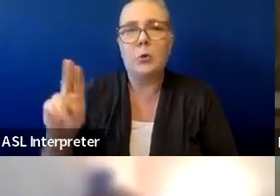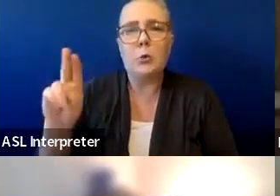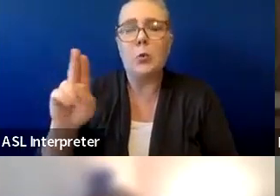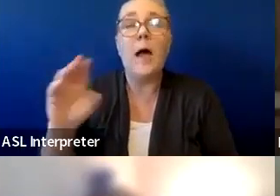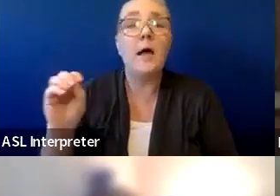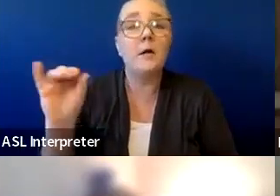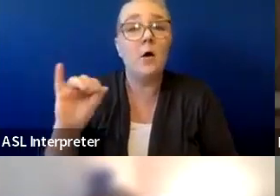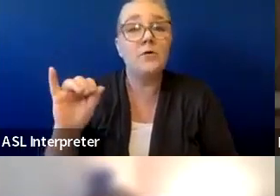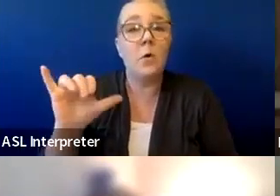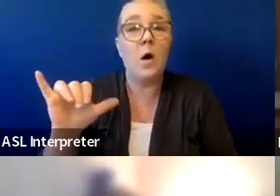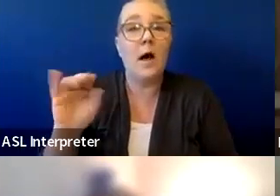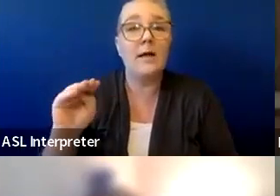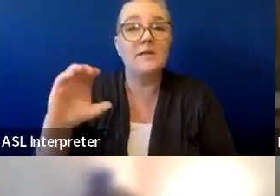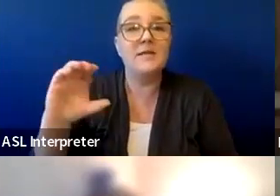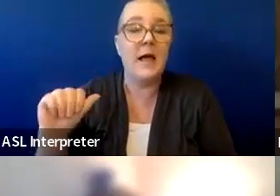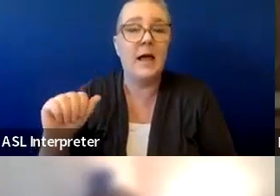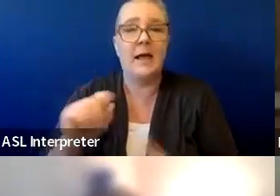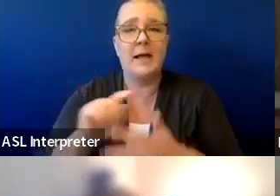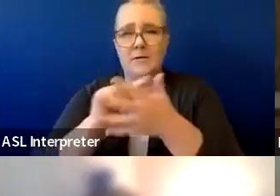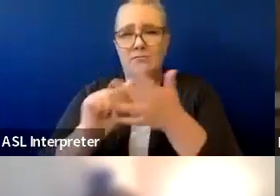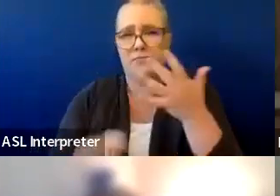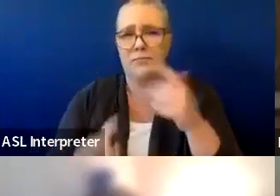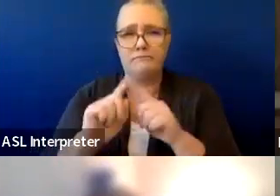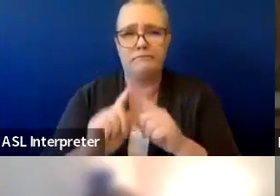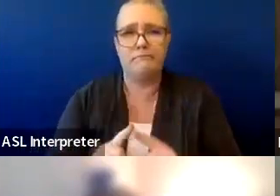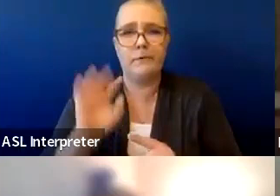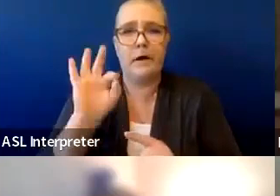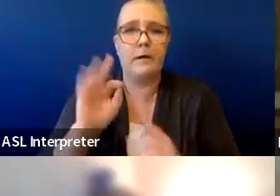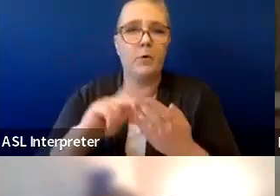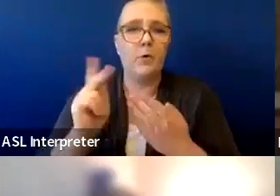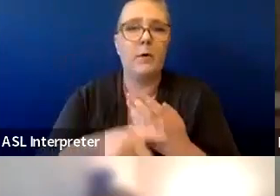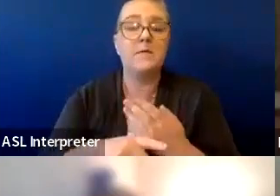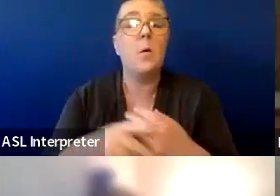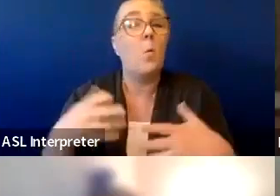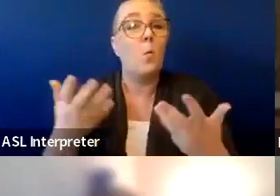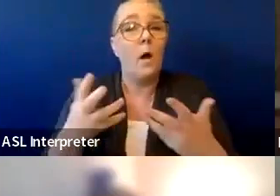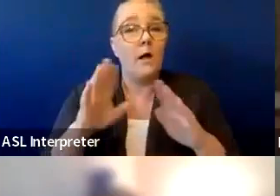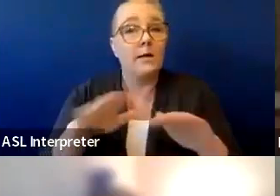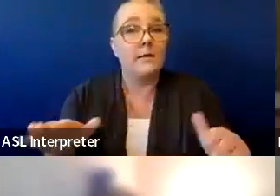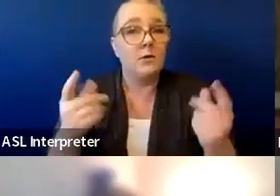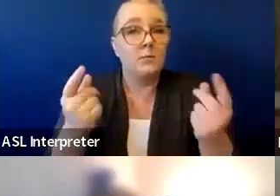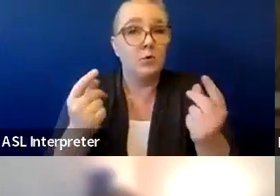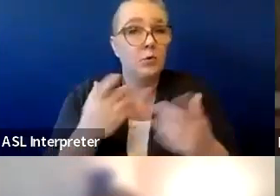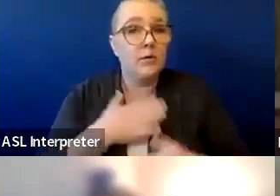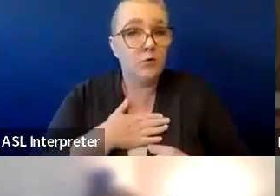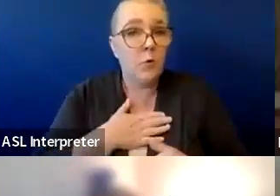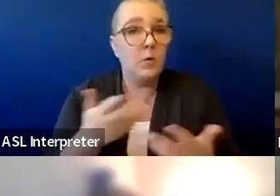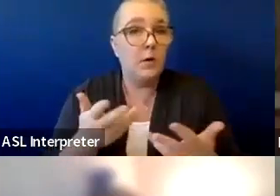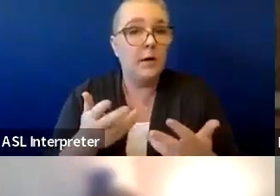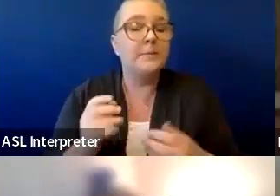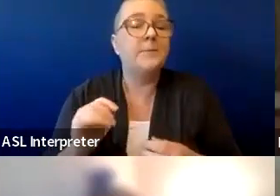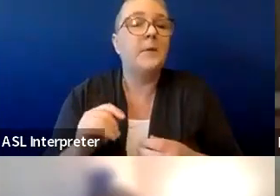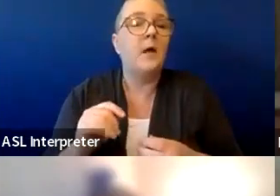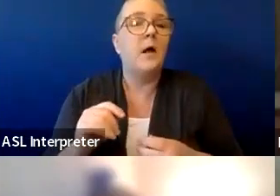YMCA. So some different activities that the kids have been able to enjoy have been, so